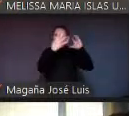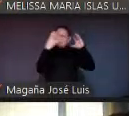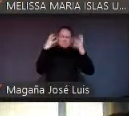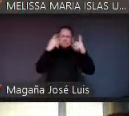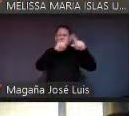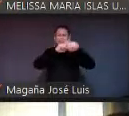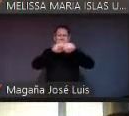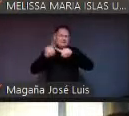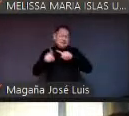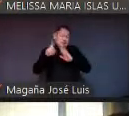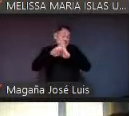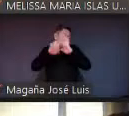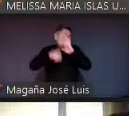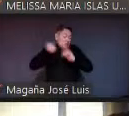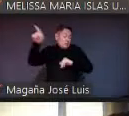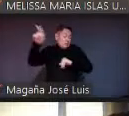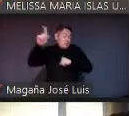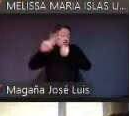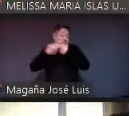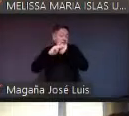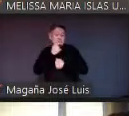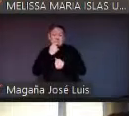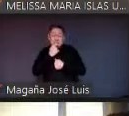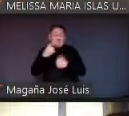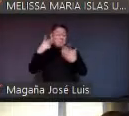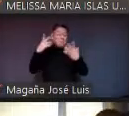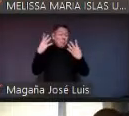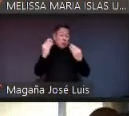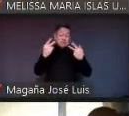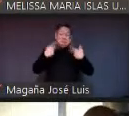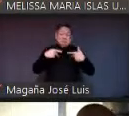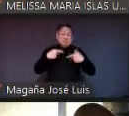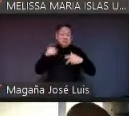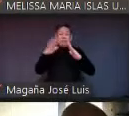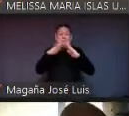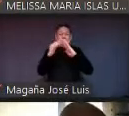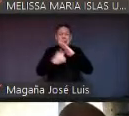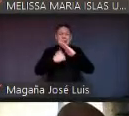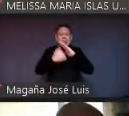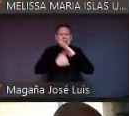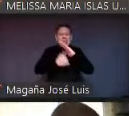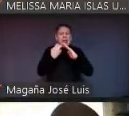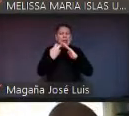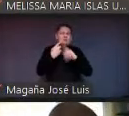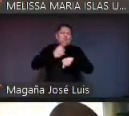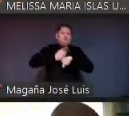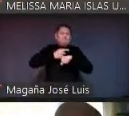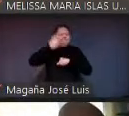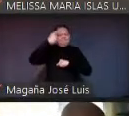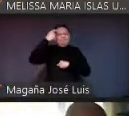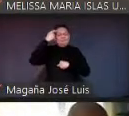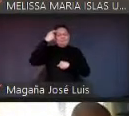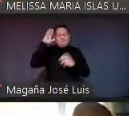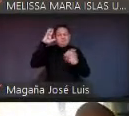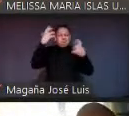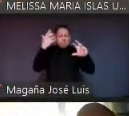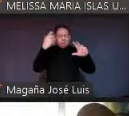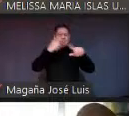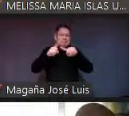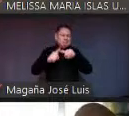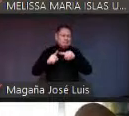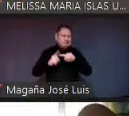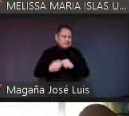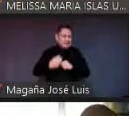social isolation and the stress of going through the pandemic. And we're also seeing widening health inequalities. And you can see